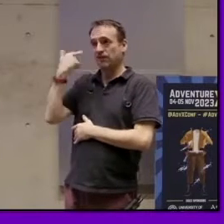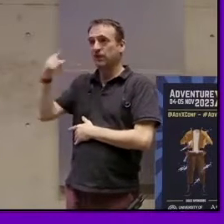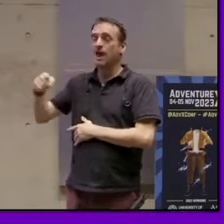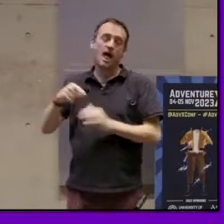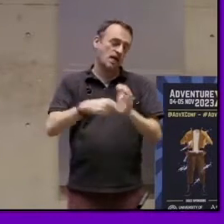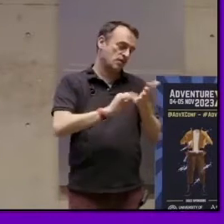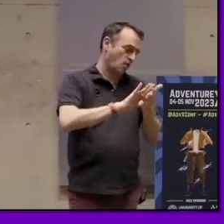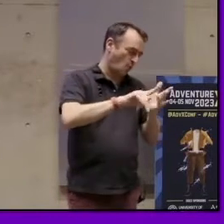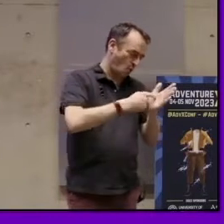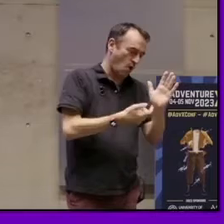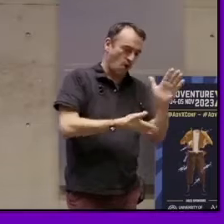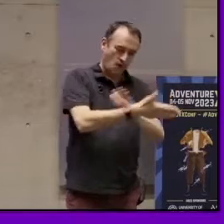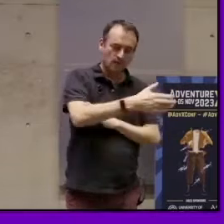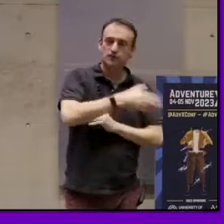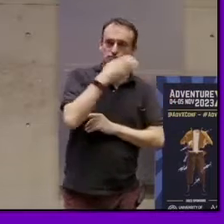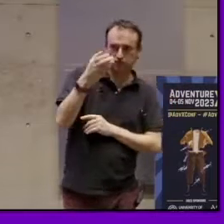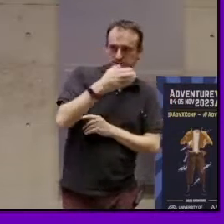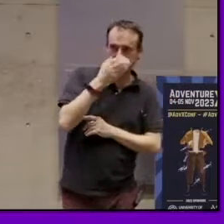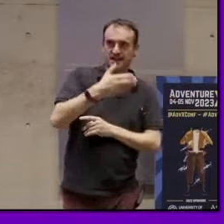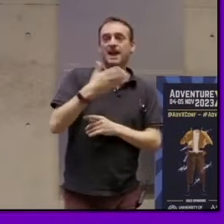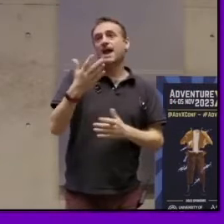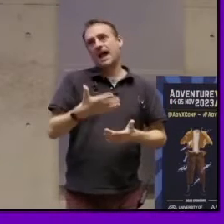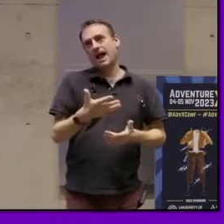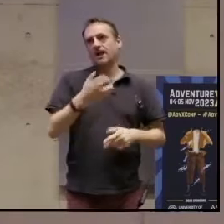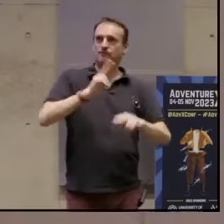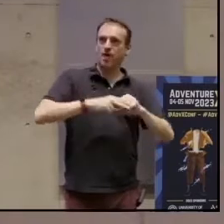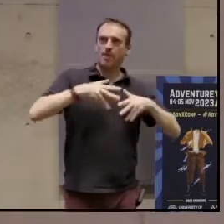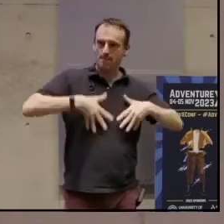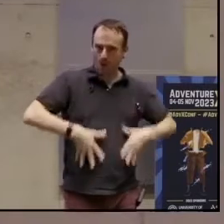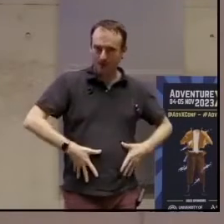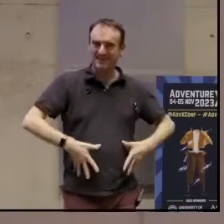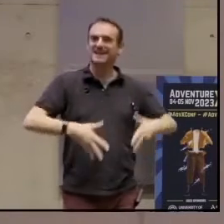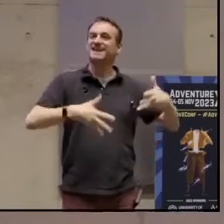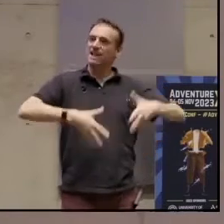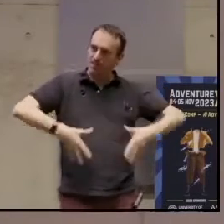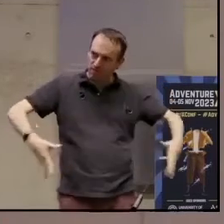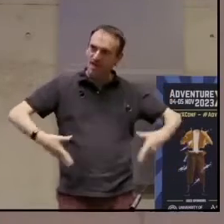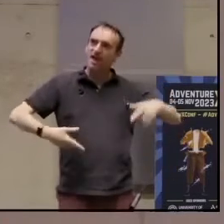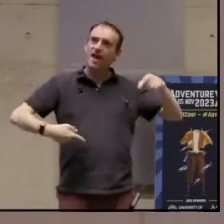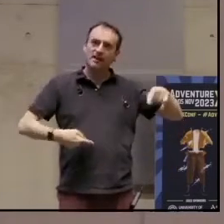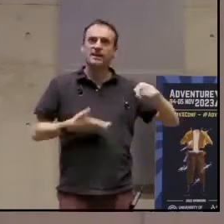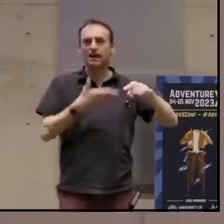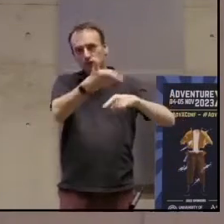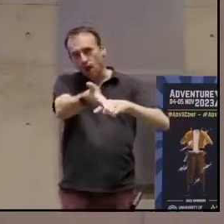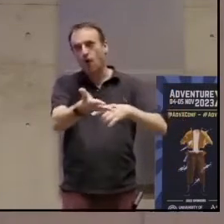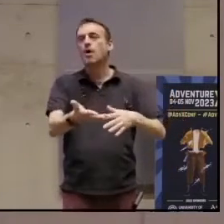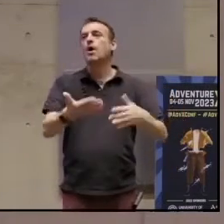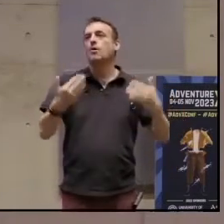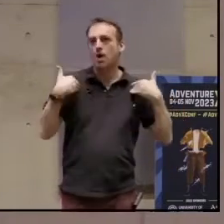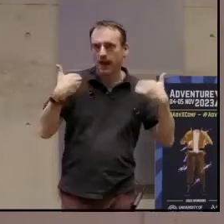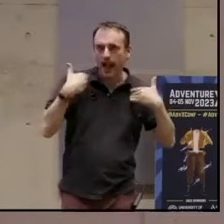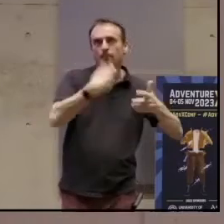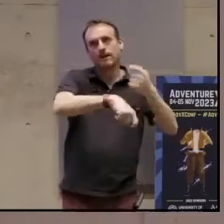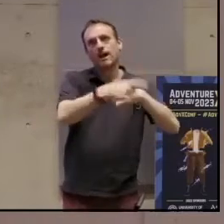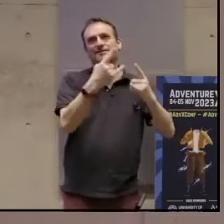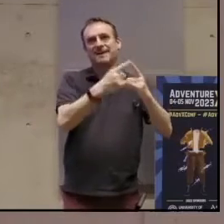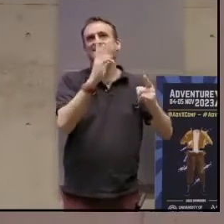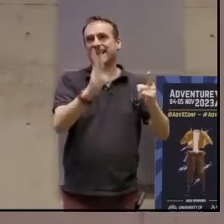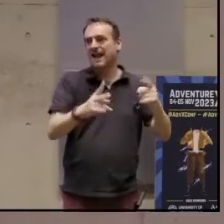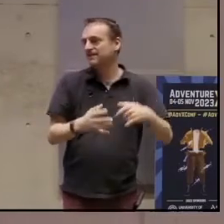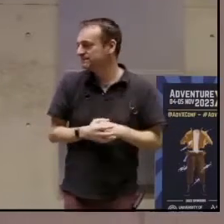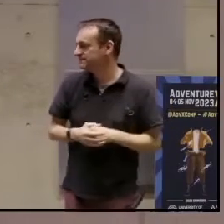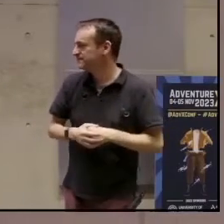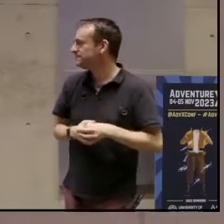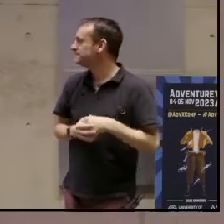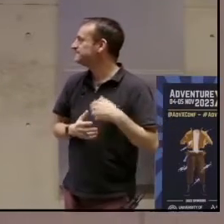beer and he gets a dad bod that he then has to find his self-confidence and work out with giant chains and then become sexy again. And there goes my pin. What a